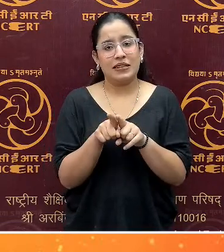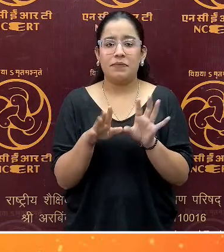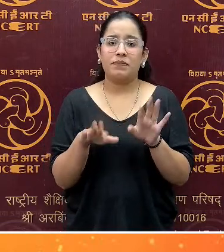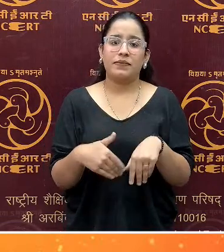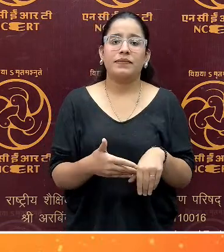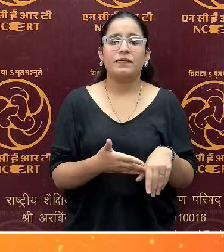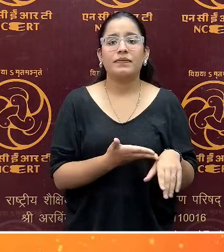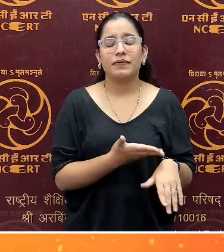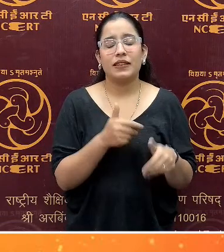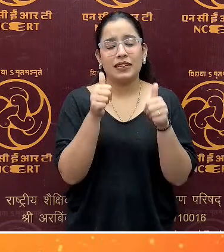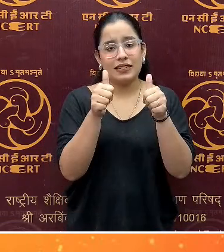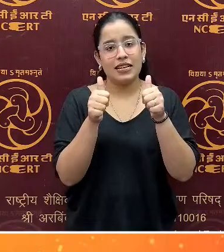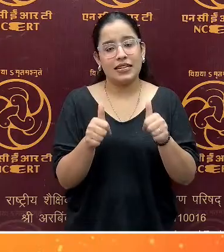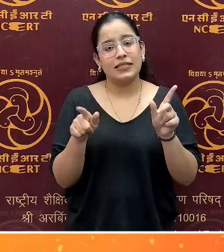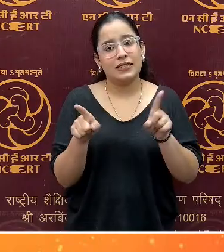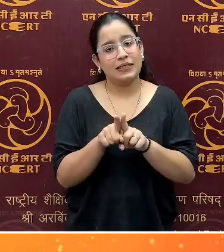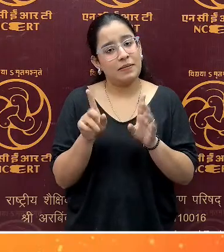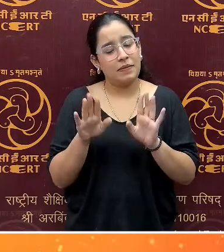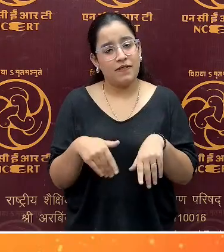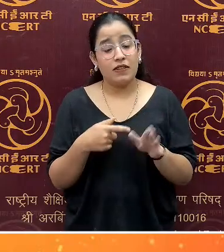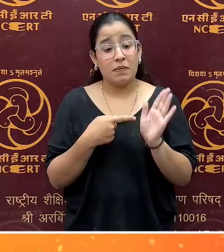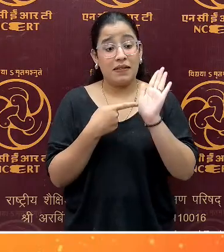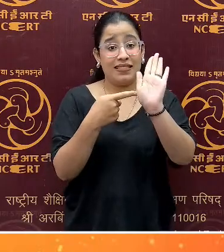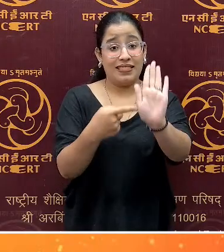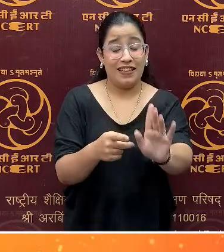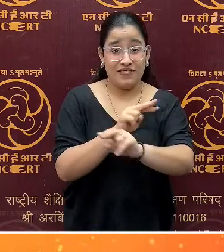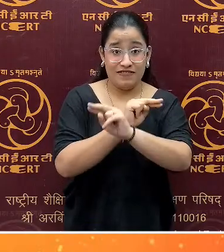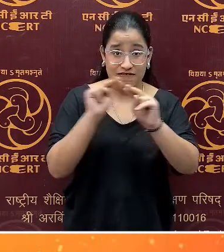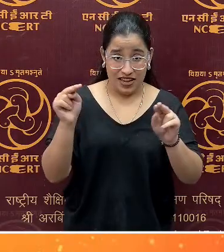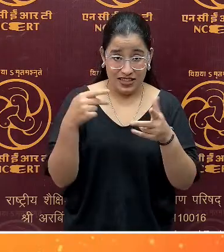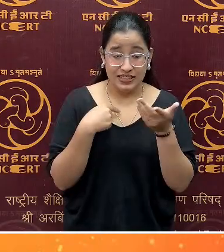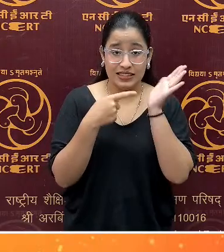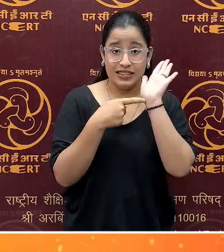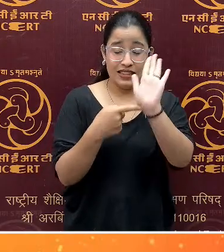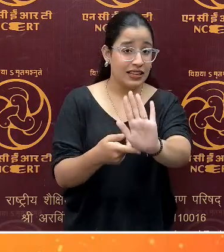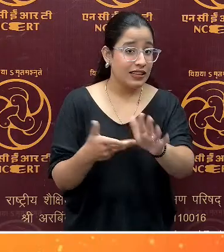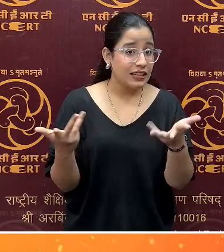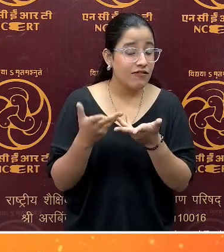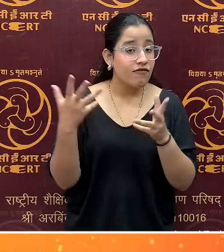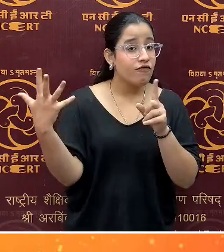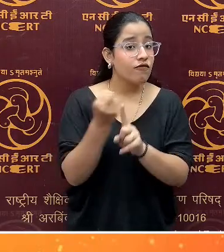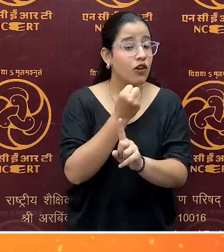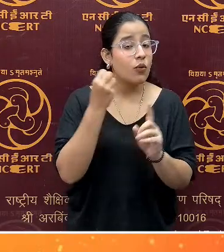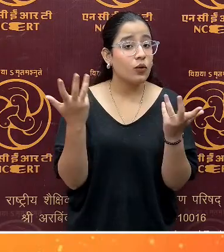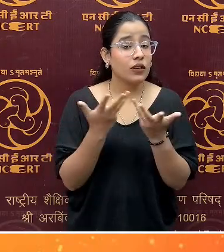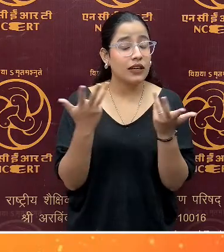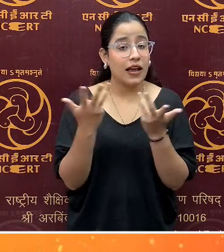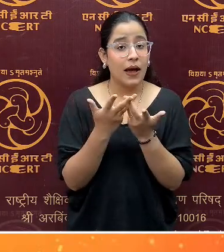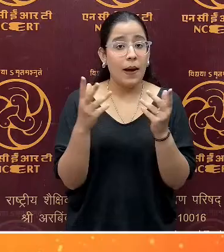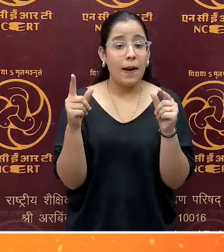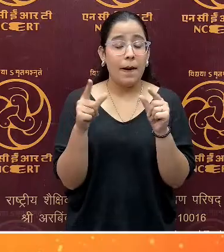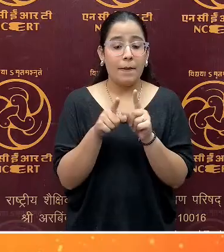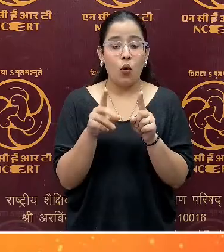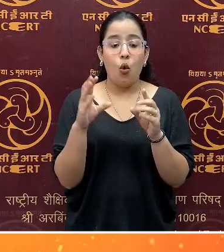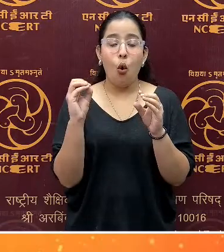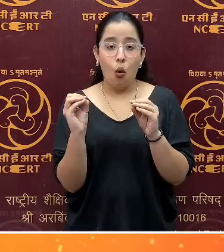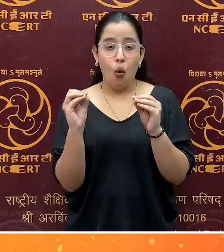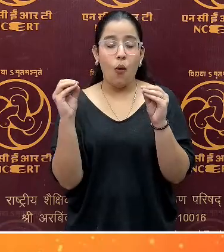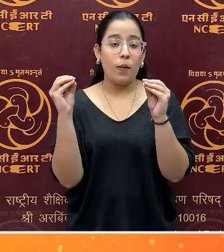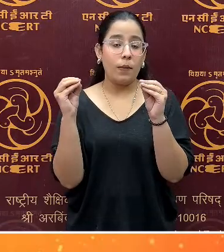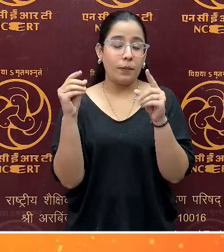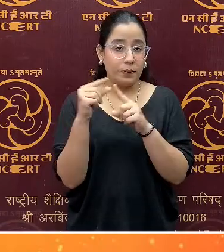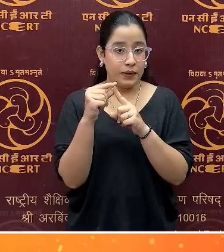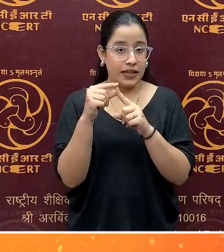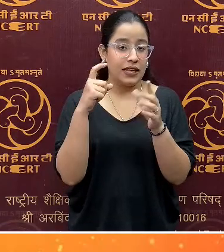resultant that we have. So when you finally look at this figure, you will find that the parabola that we have is O,